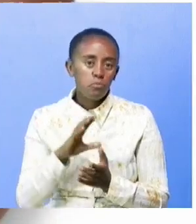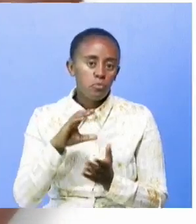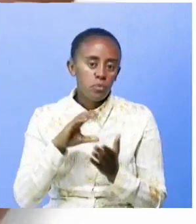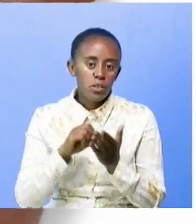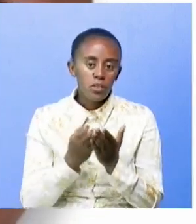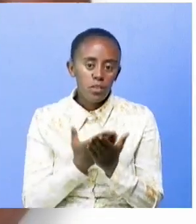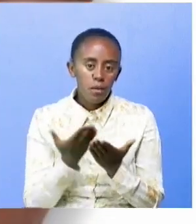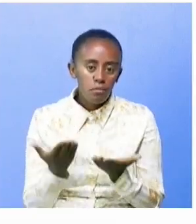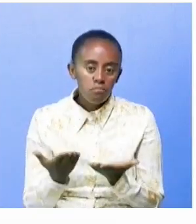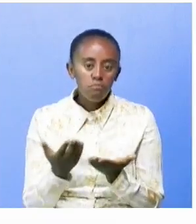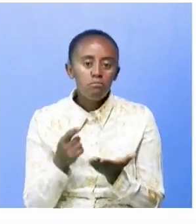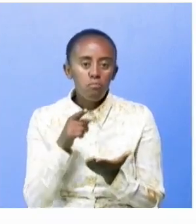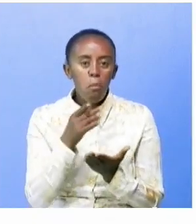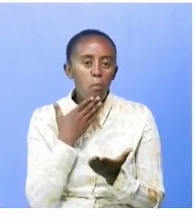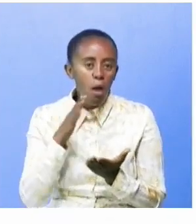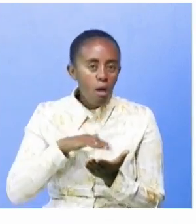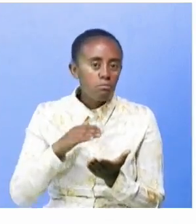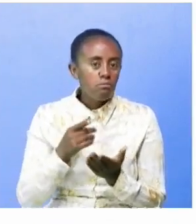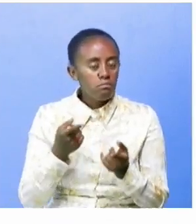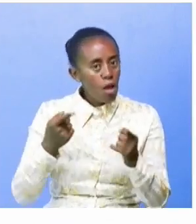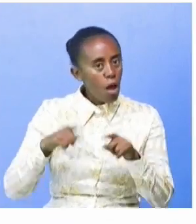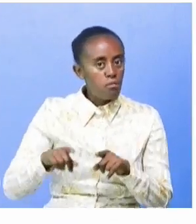something bad from happening.